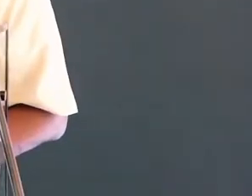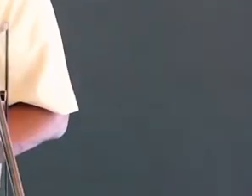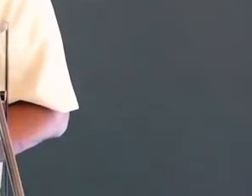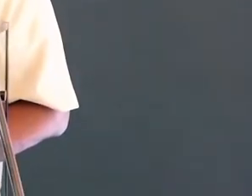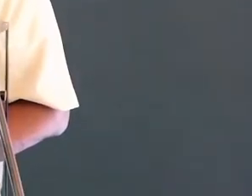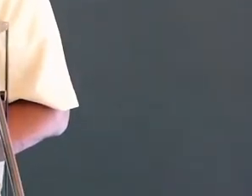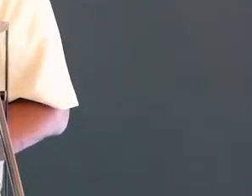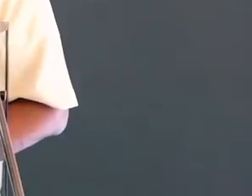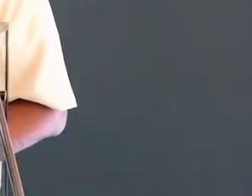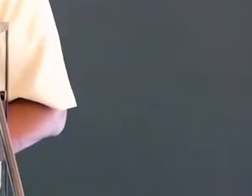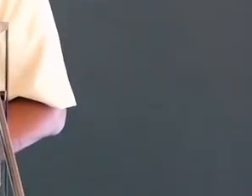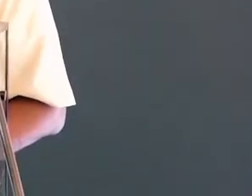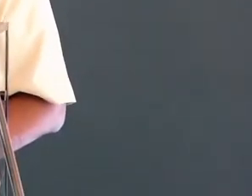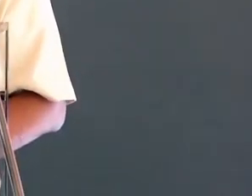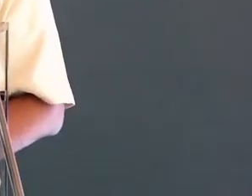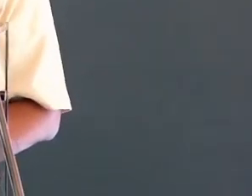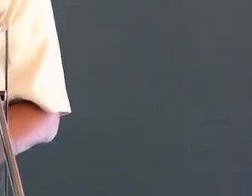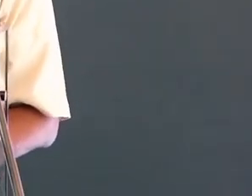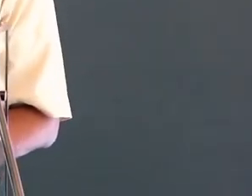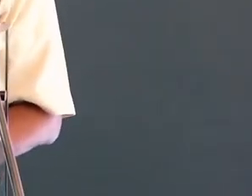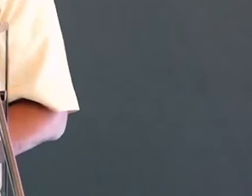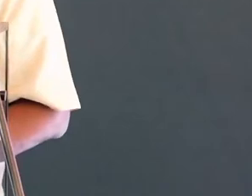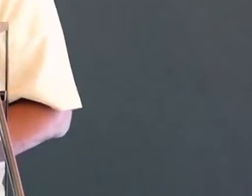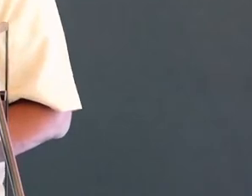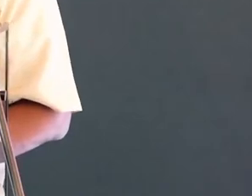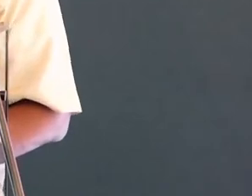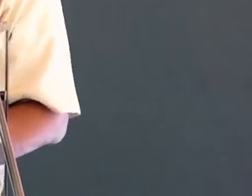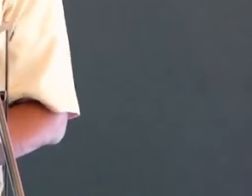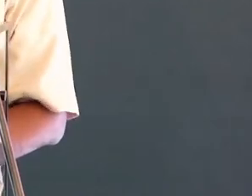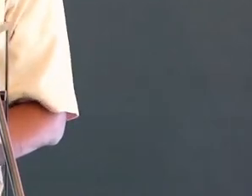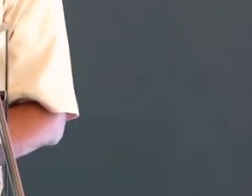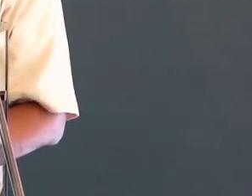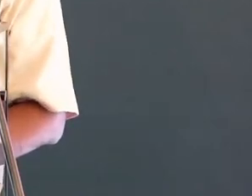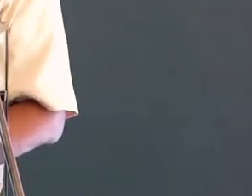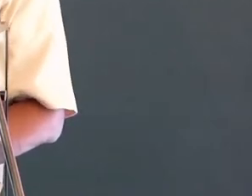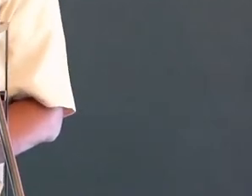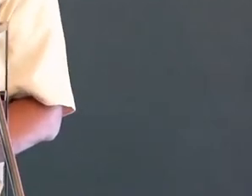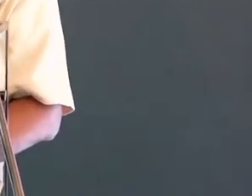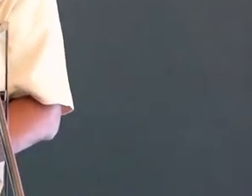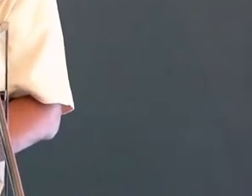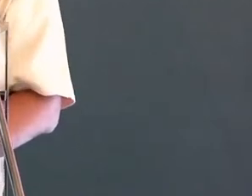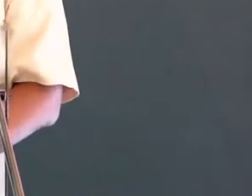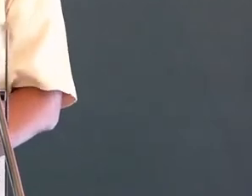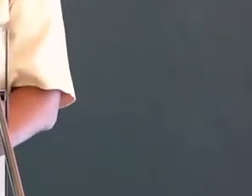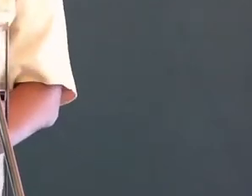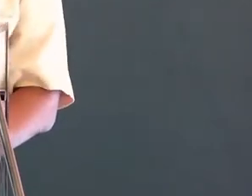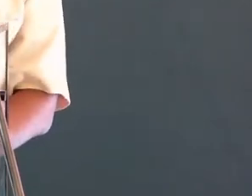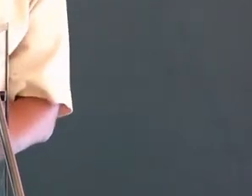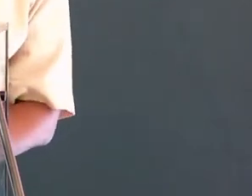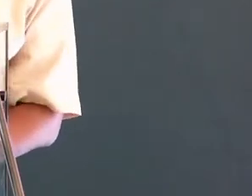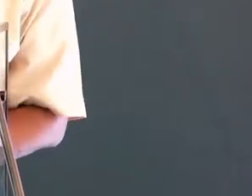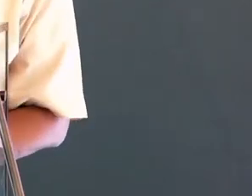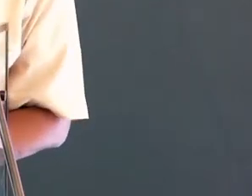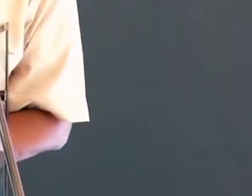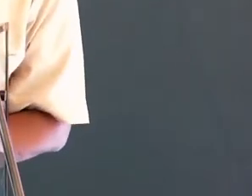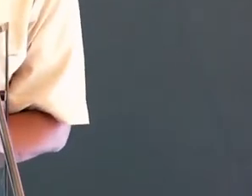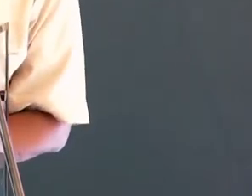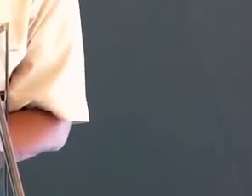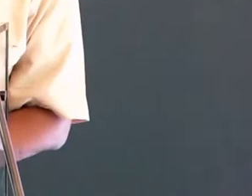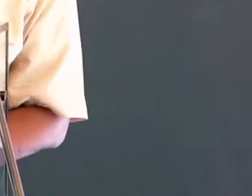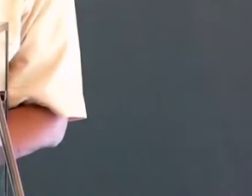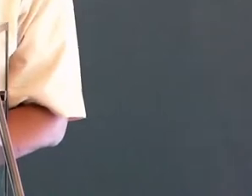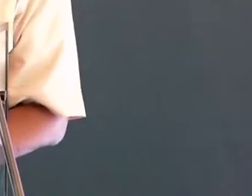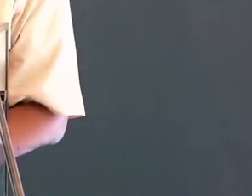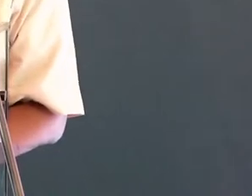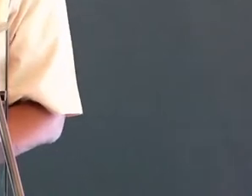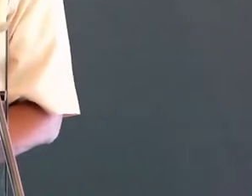DSD portfolio in poverty reduction, Mr. Tsi Memela Kambule. Busisiwe Memela Kambule. Thank you very